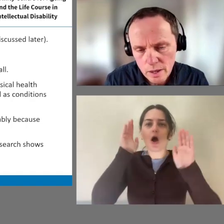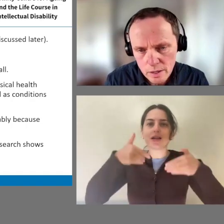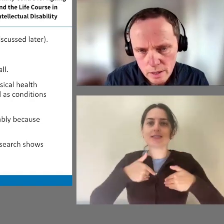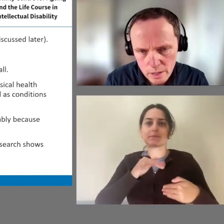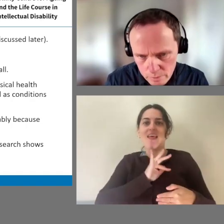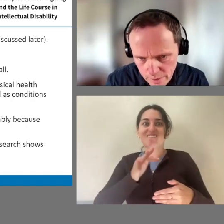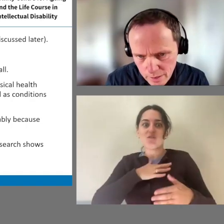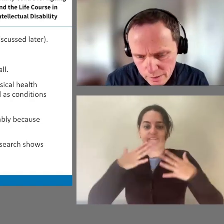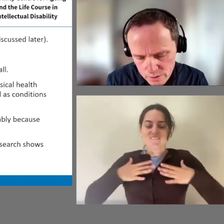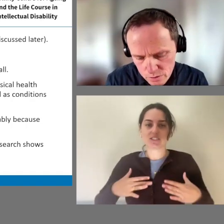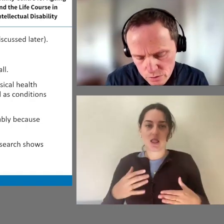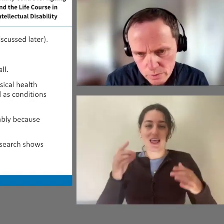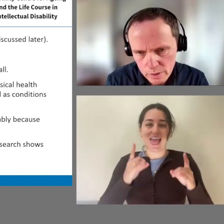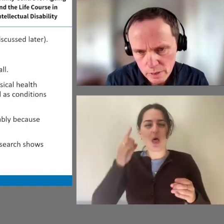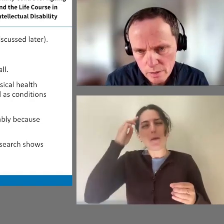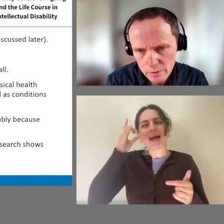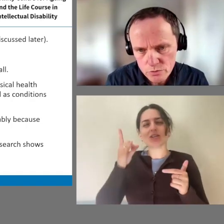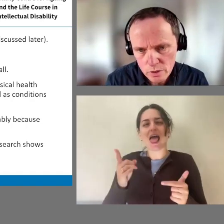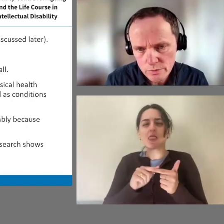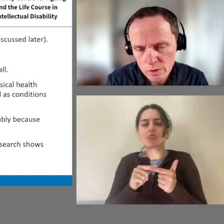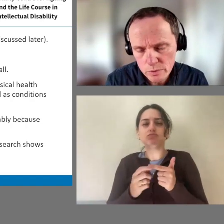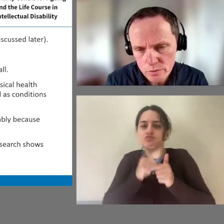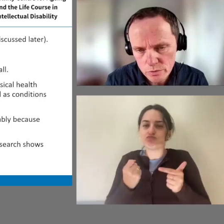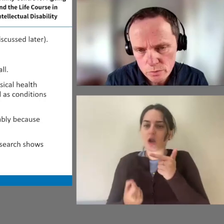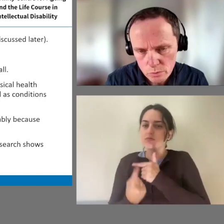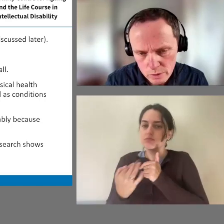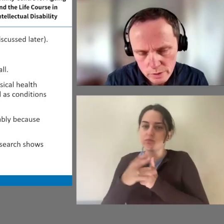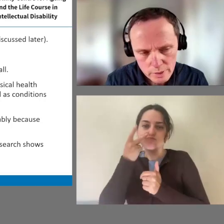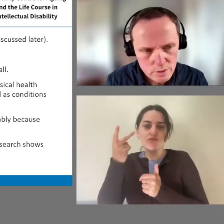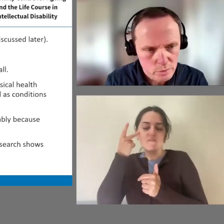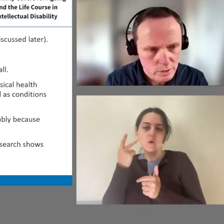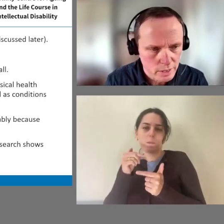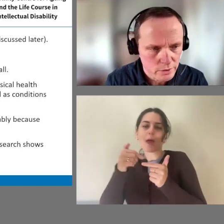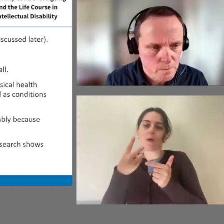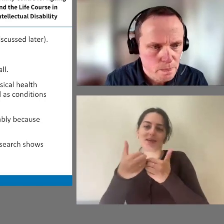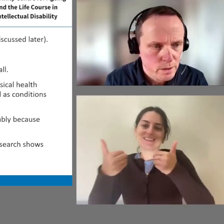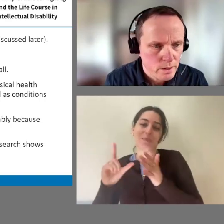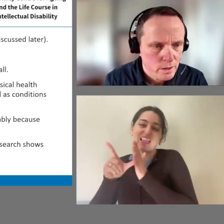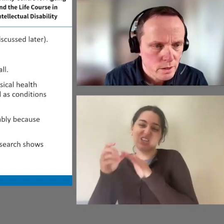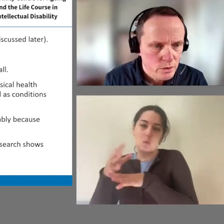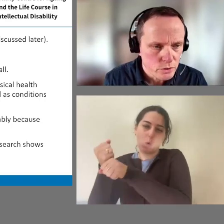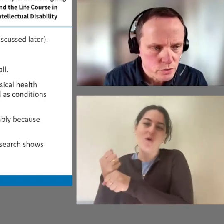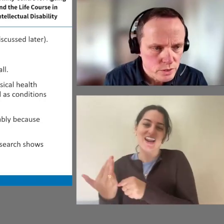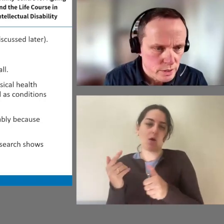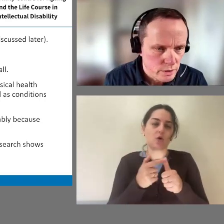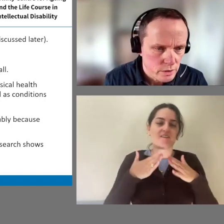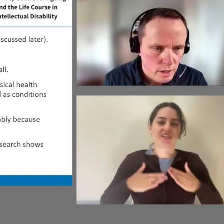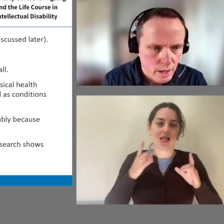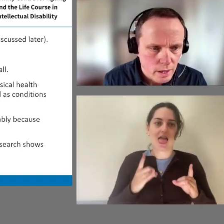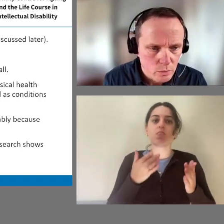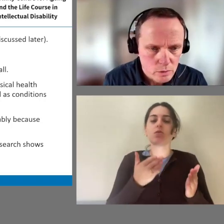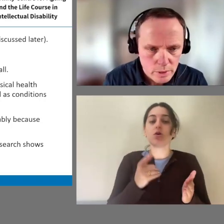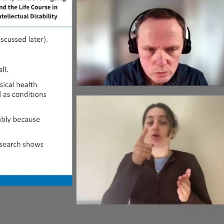health. Mental health is also something that came out strongly from the review, but we'll look at that separately later. So the studies